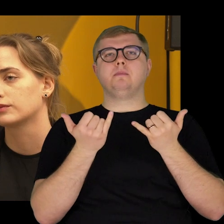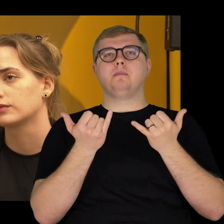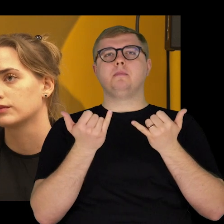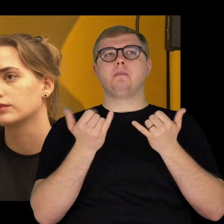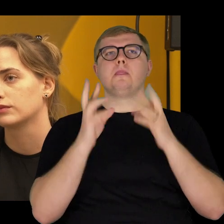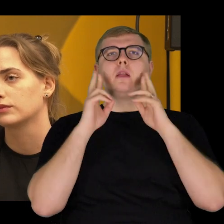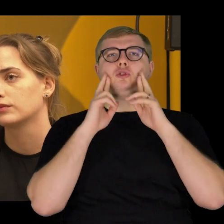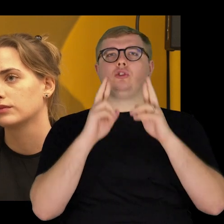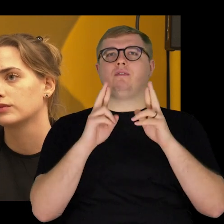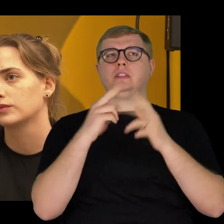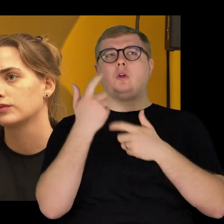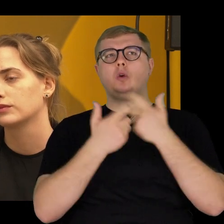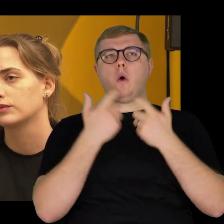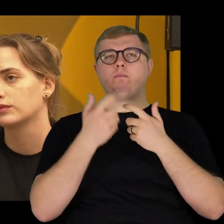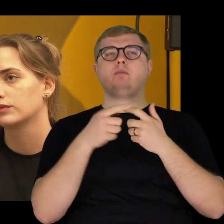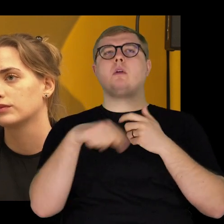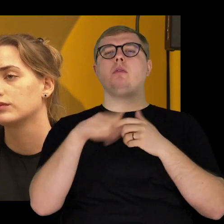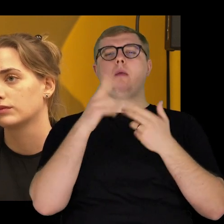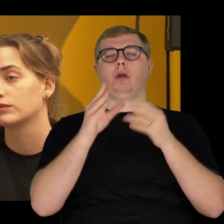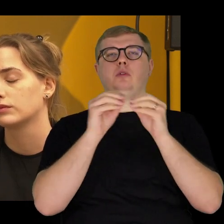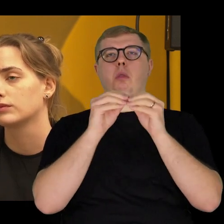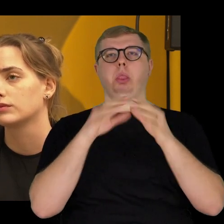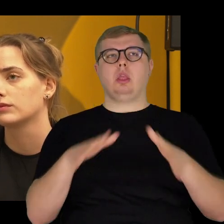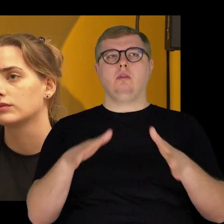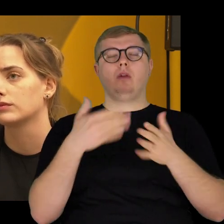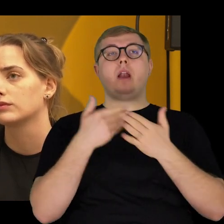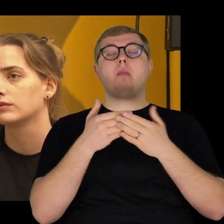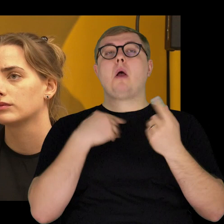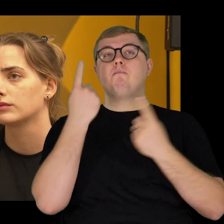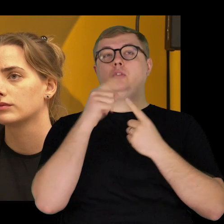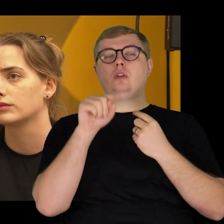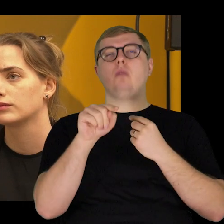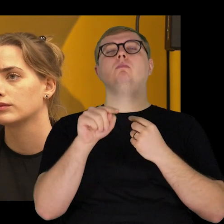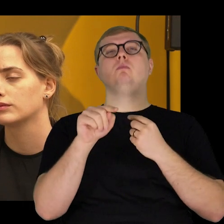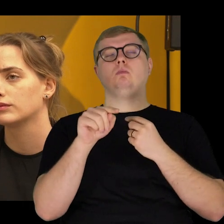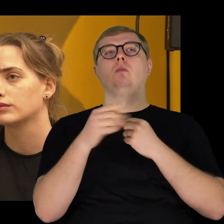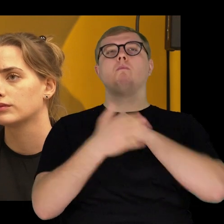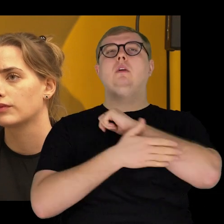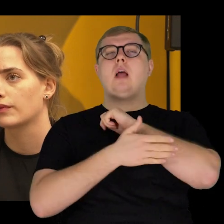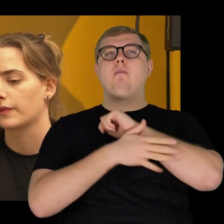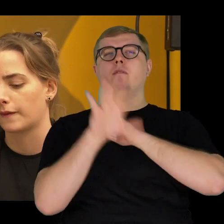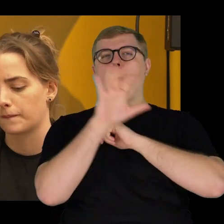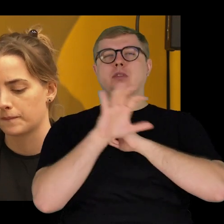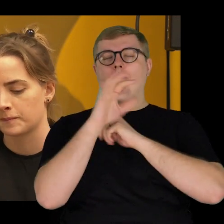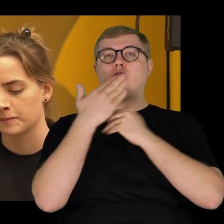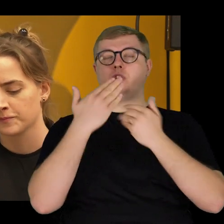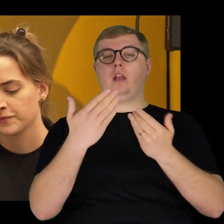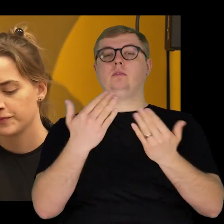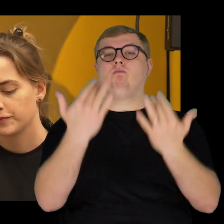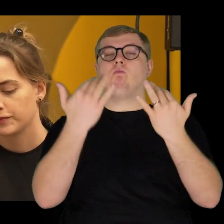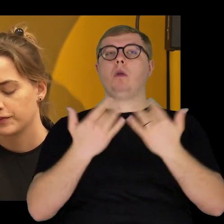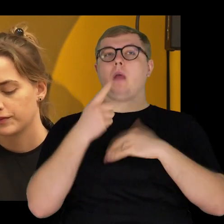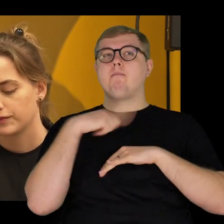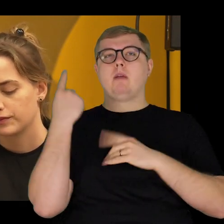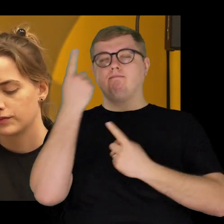perform some sort of reality and not get stratified themselves. I mean, so this sort of observation was really what pushed us to start thinking